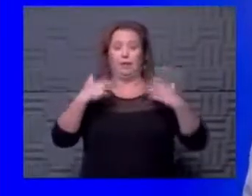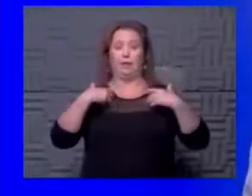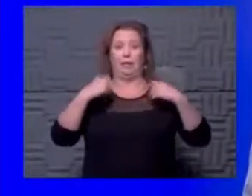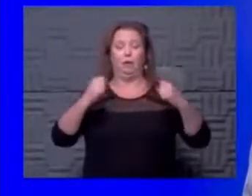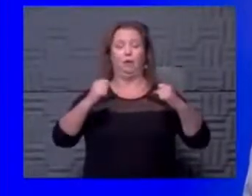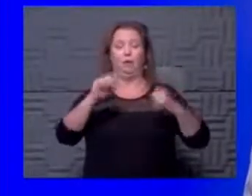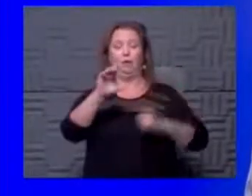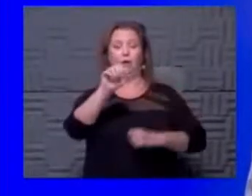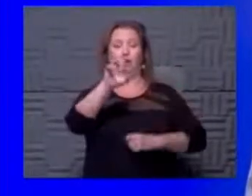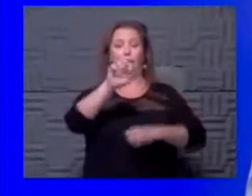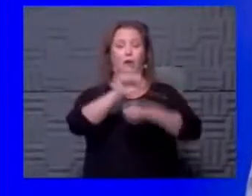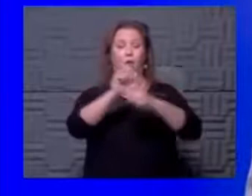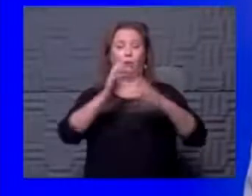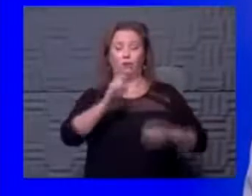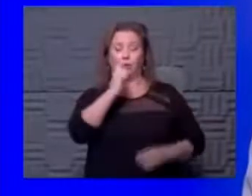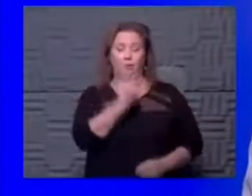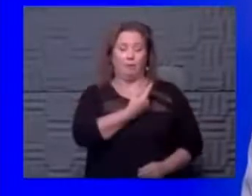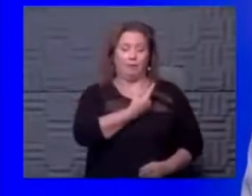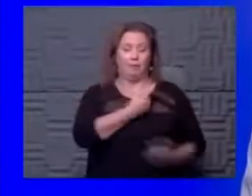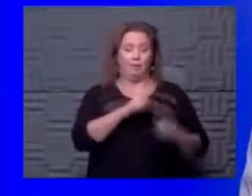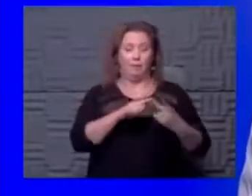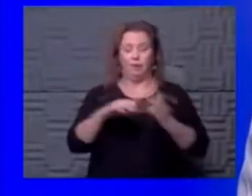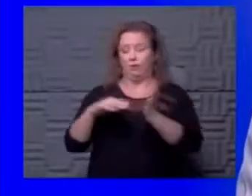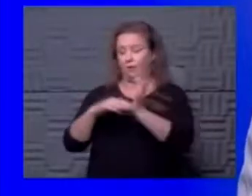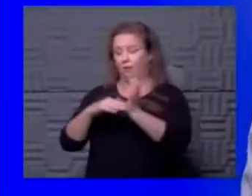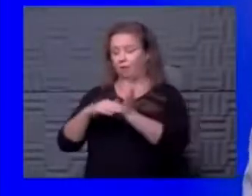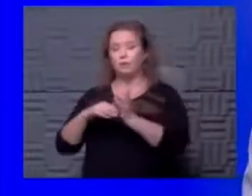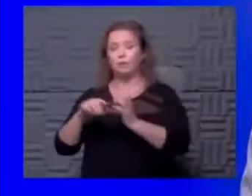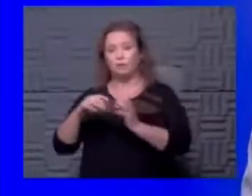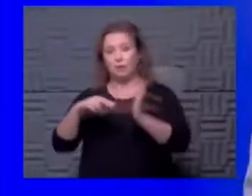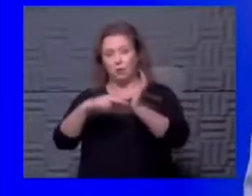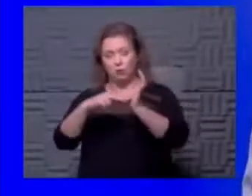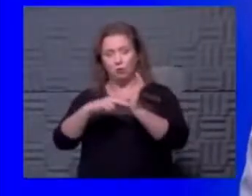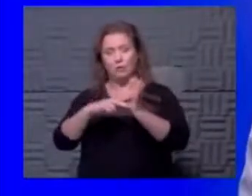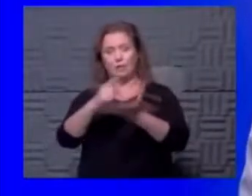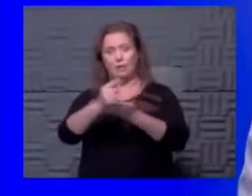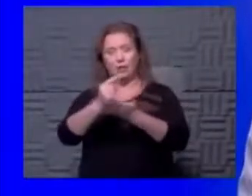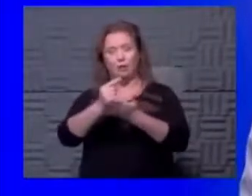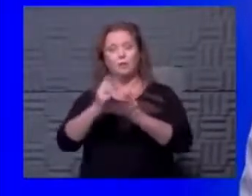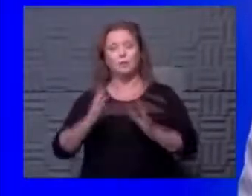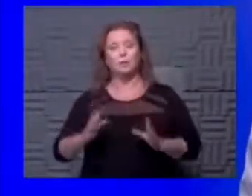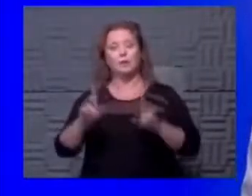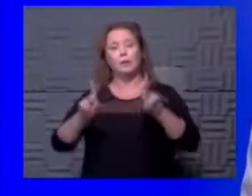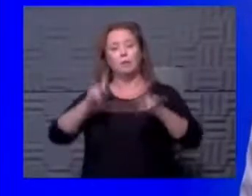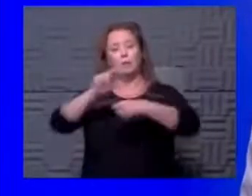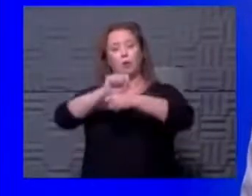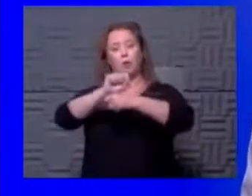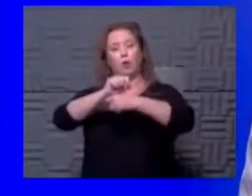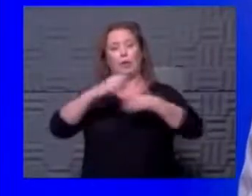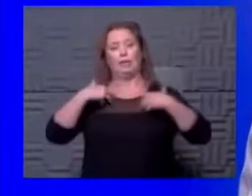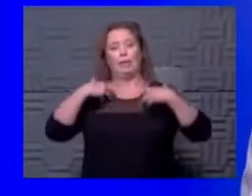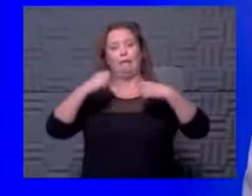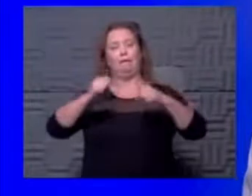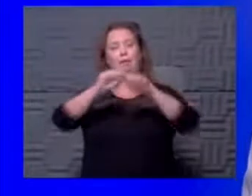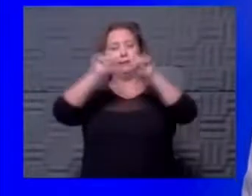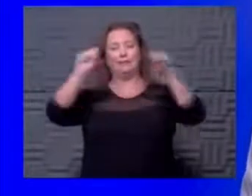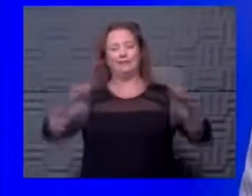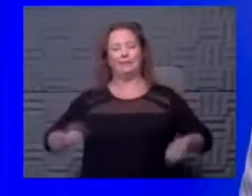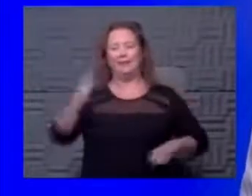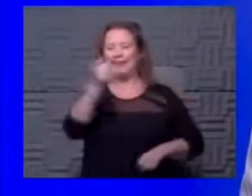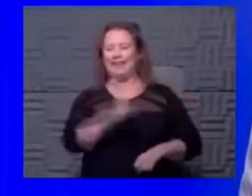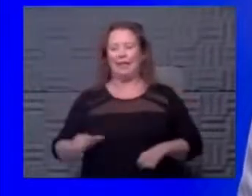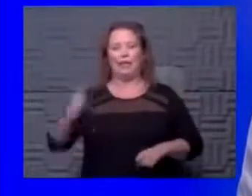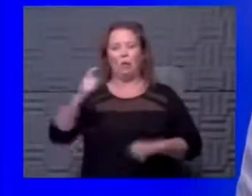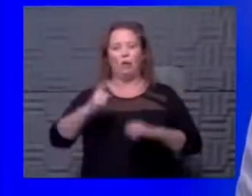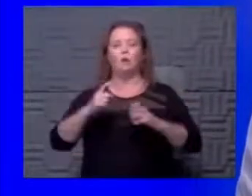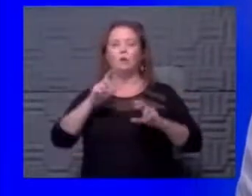not just myself or physicians, but nurses, therapists, people who are working in the healthcare system, but anybody who has